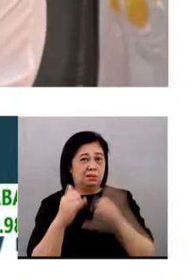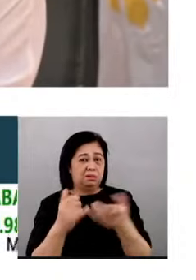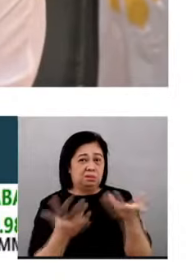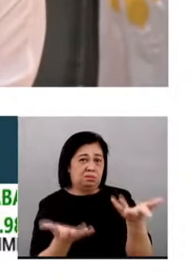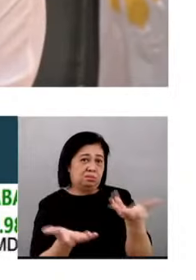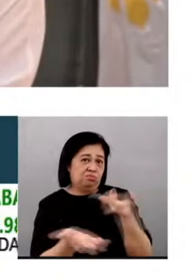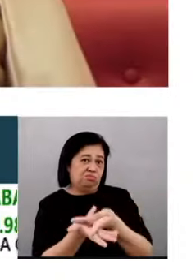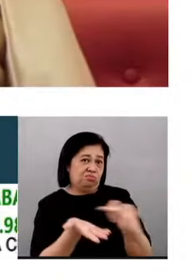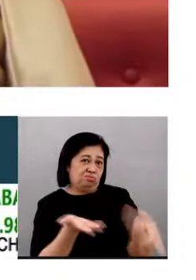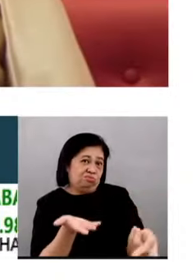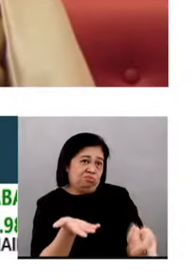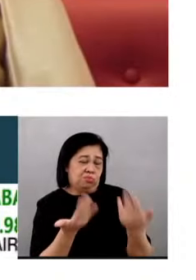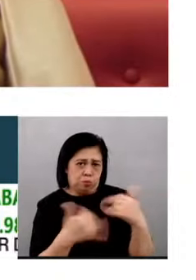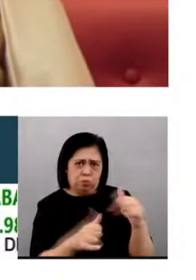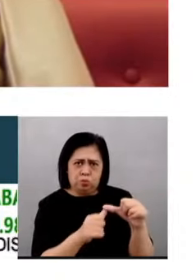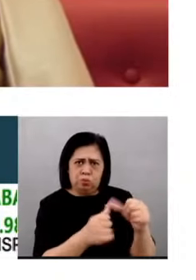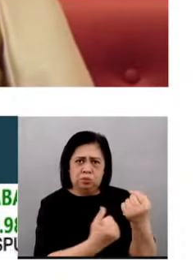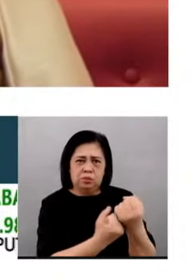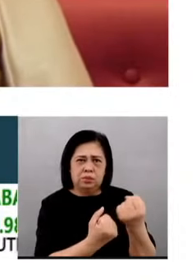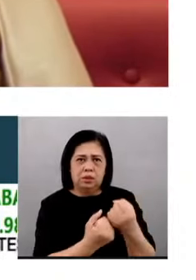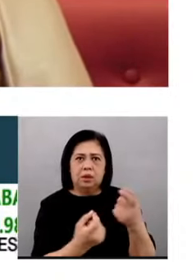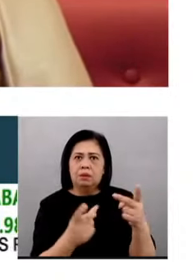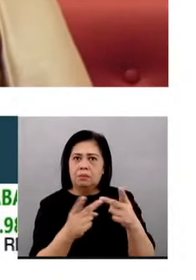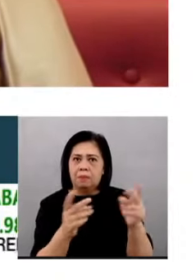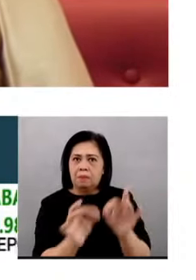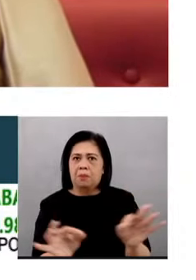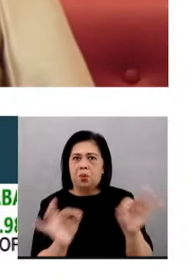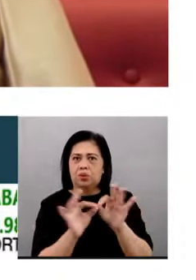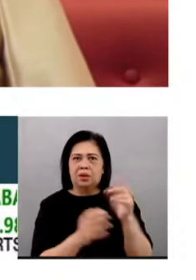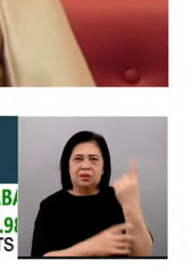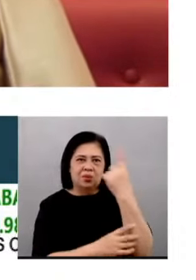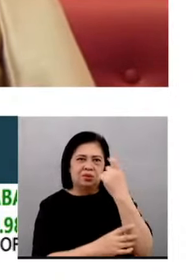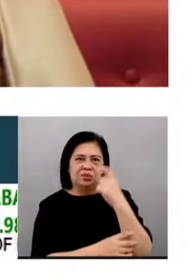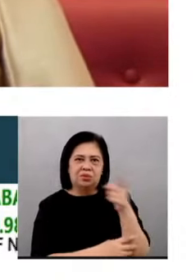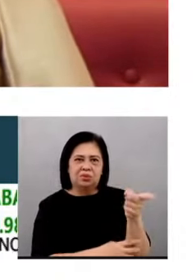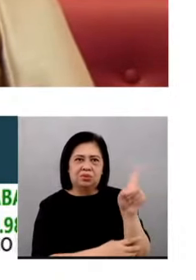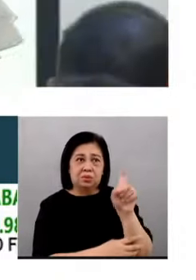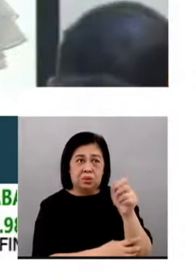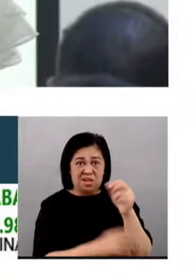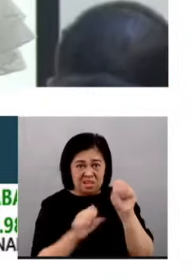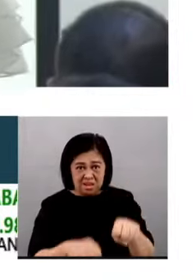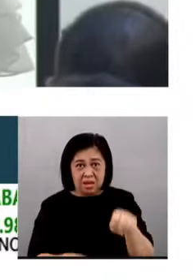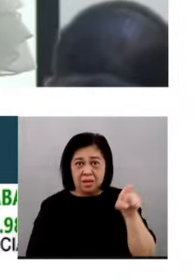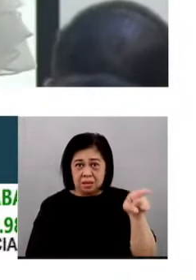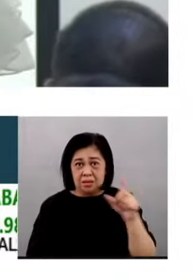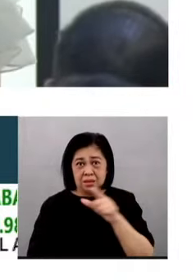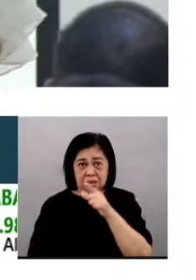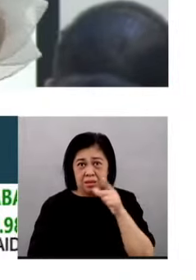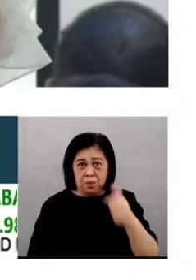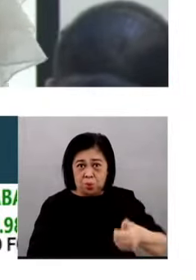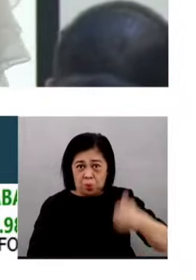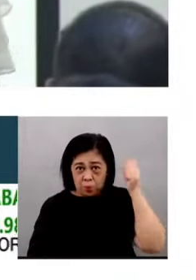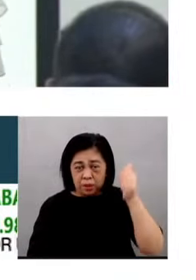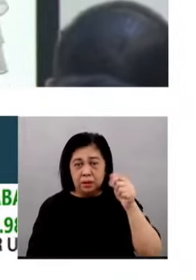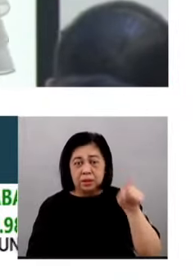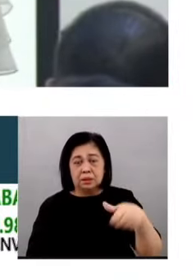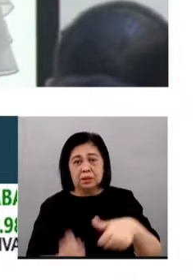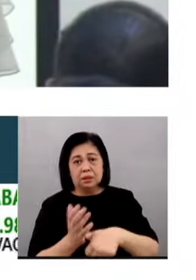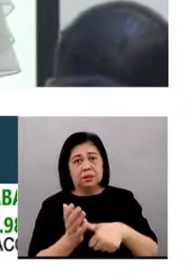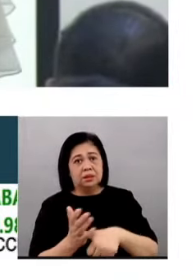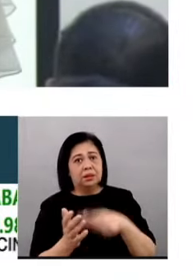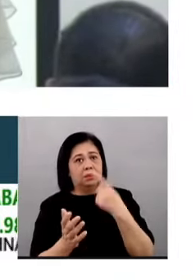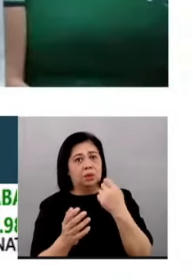lose. I mean, so that for me, that's a very important question to ask. Can you actually win in the elections? Because mm-hmm.